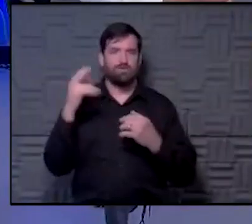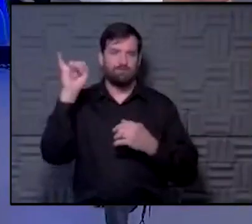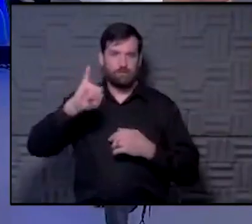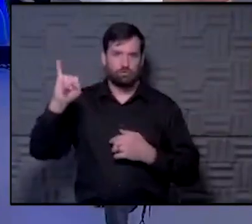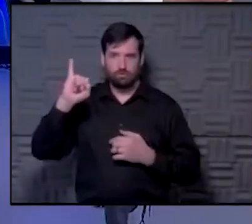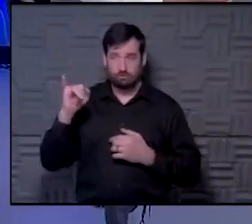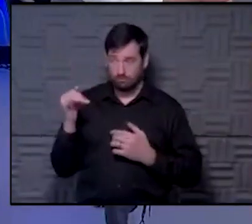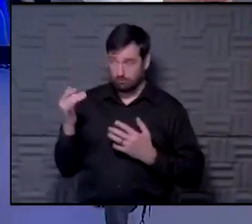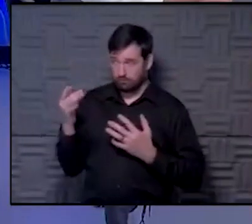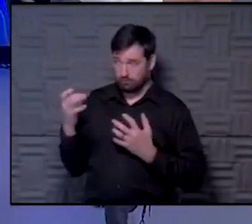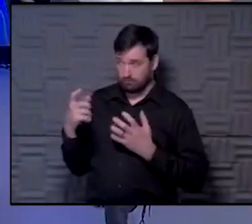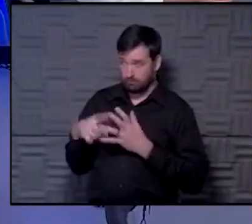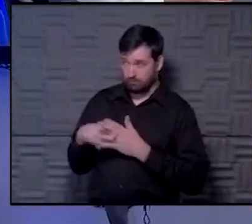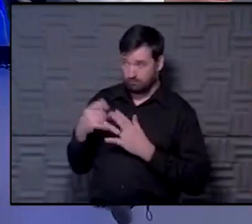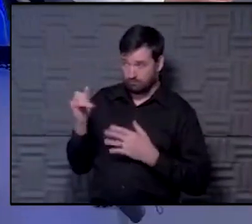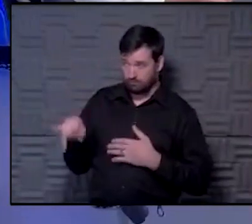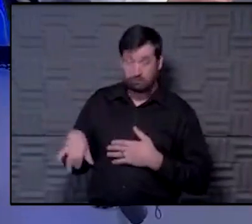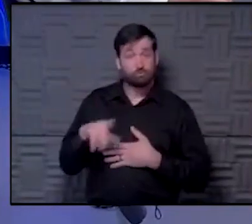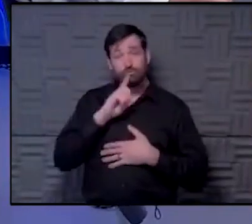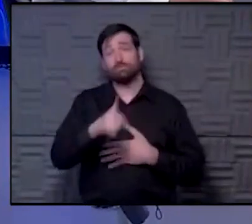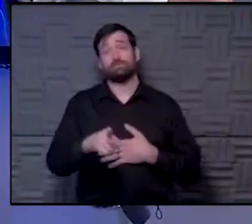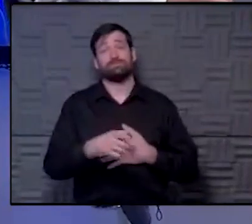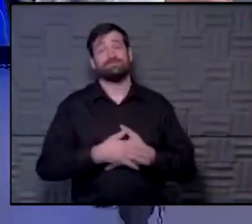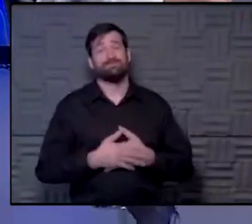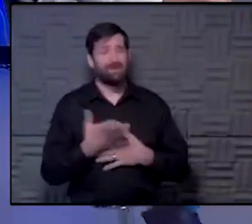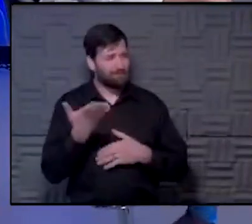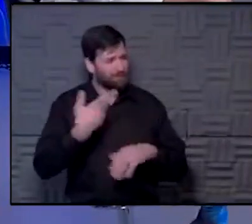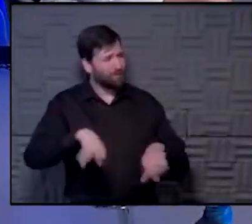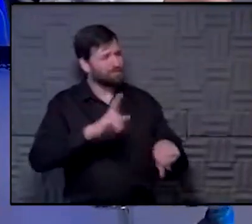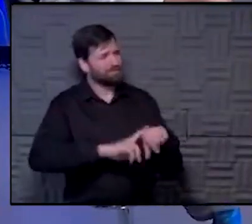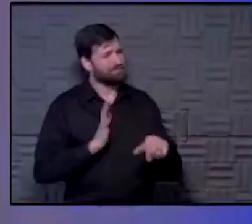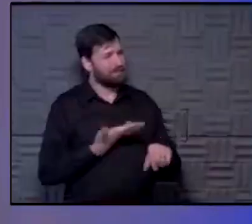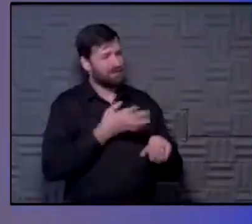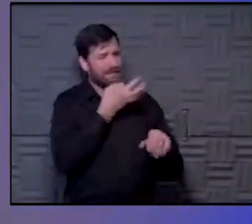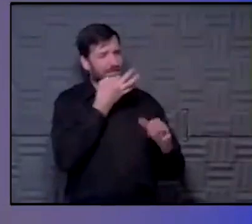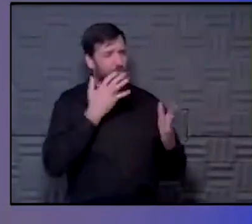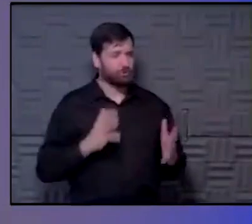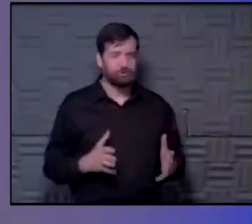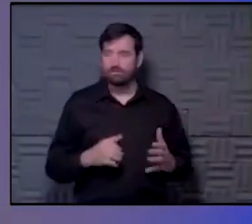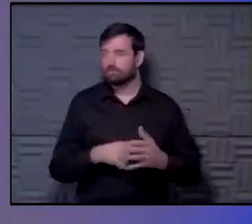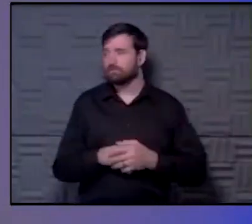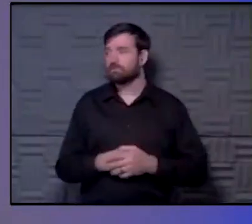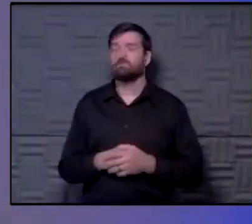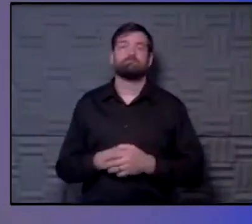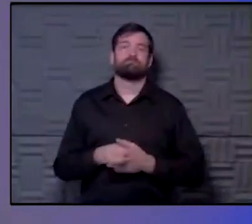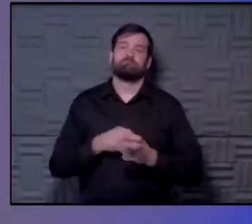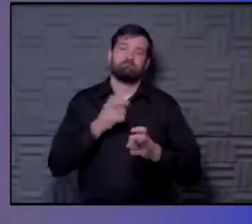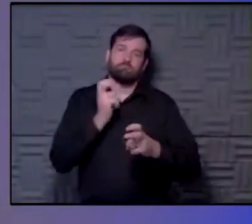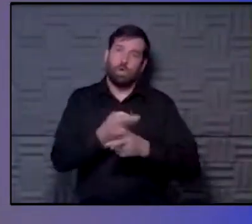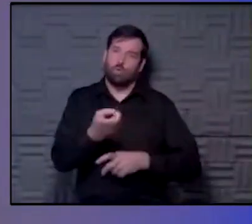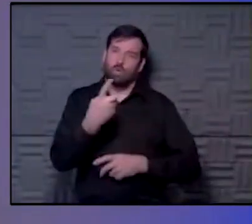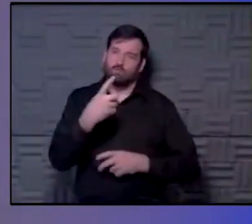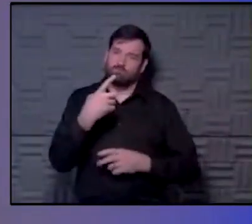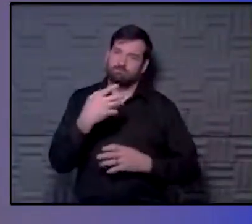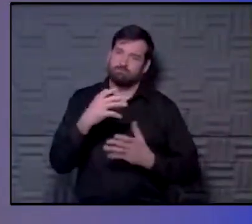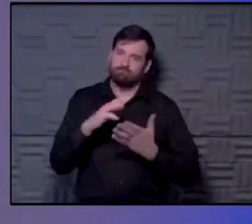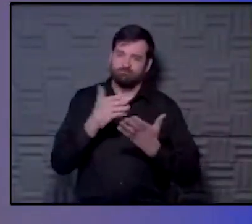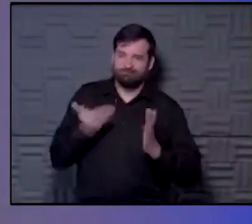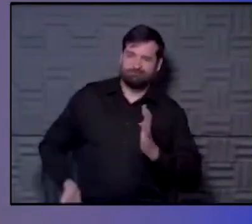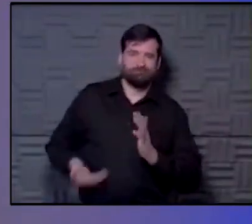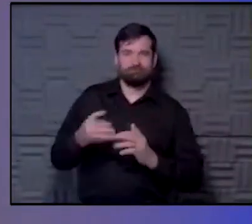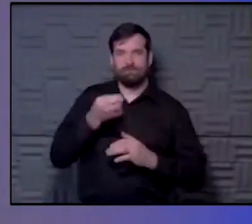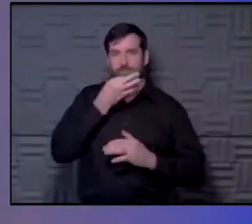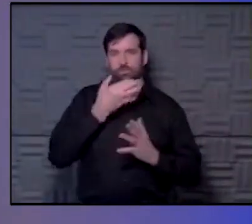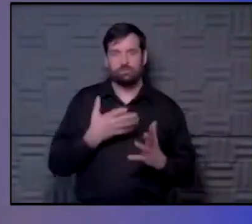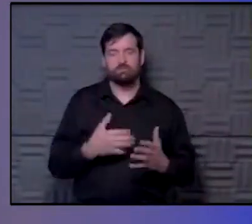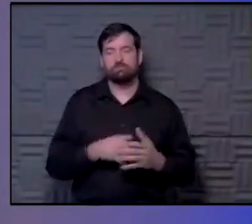So do you want me to get started on yeah, that? sure. Of course, you're our expert. This is a hard one to be an expert on. So